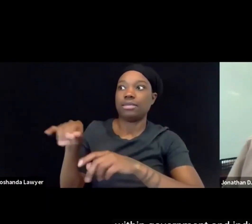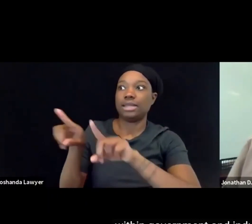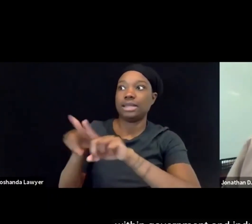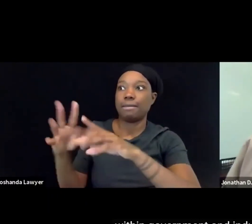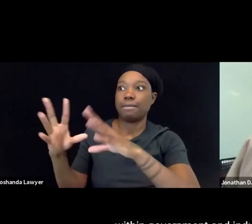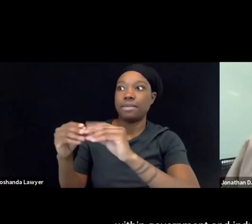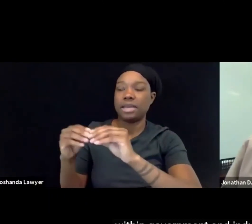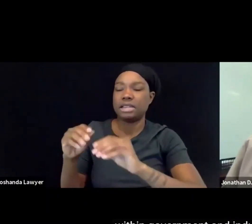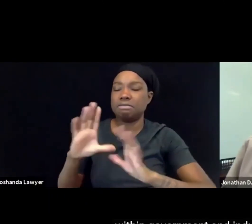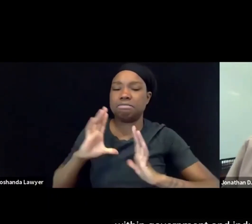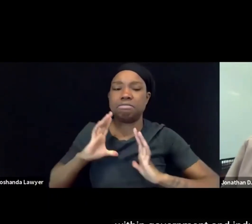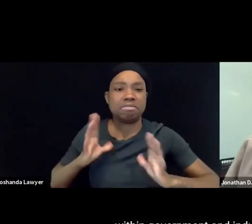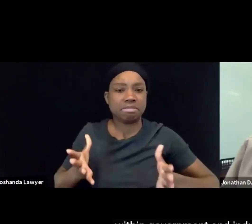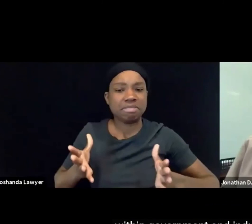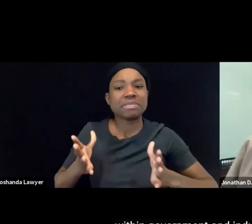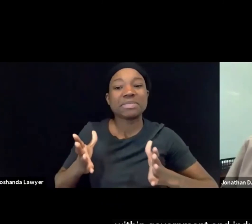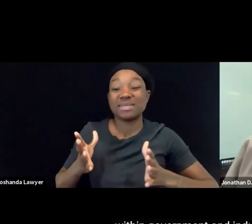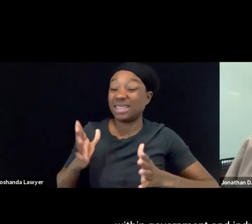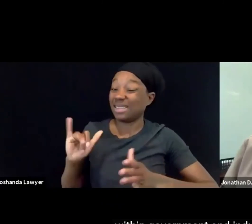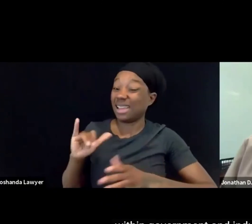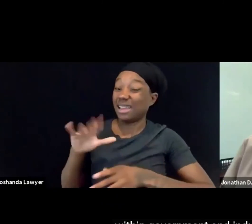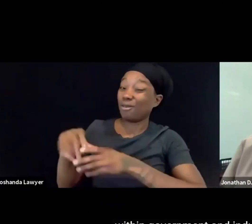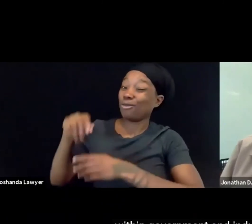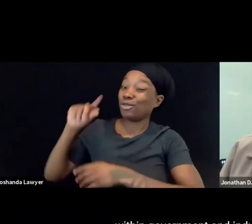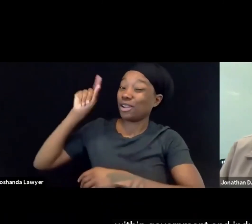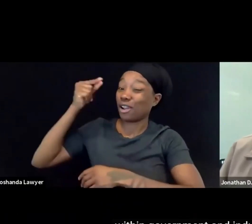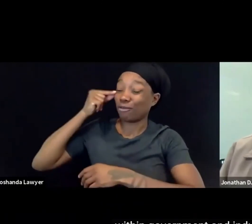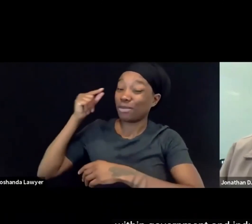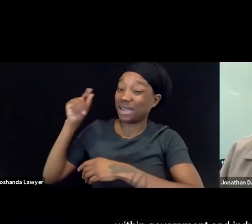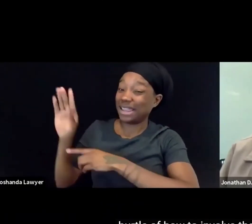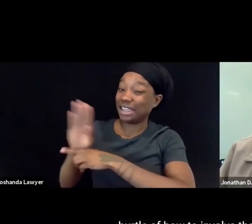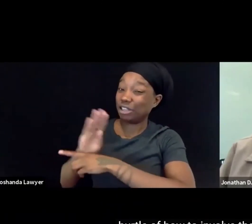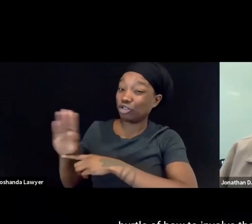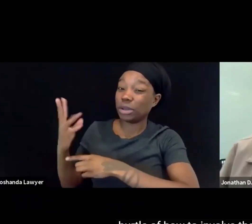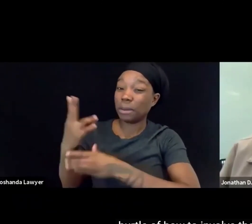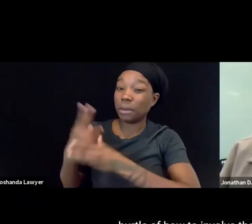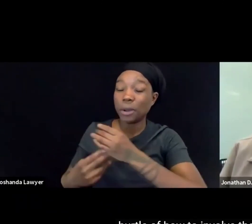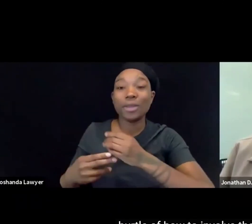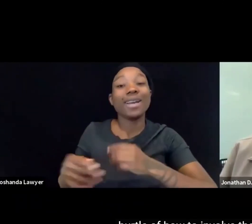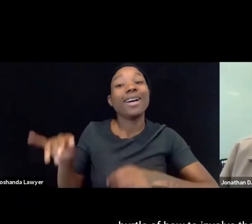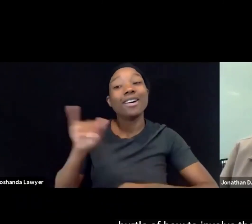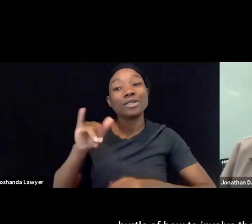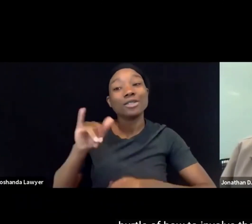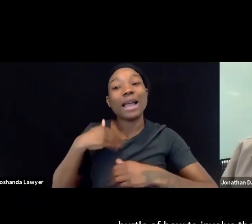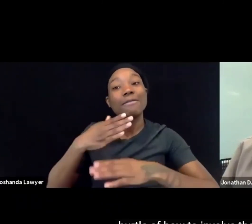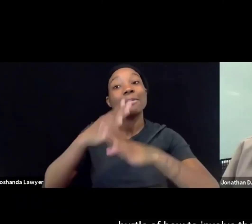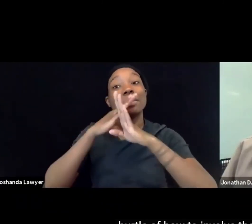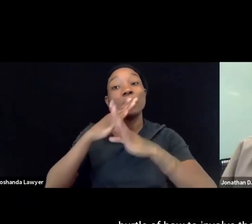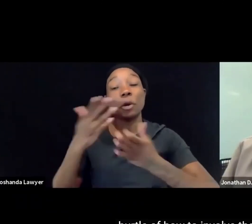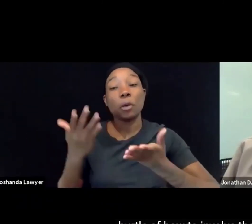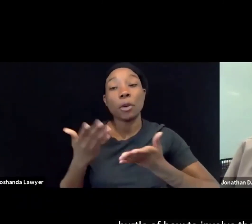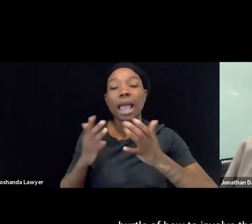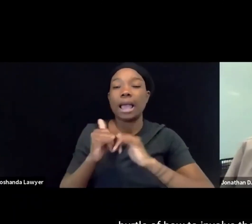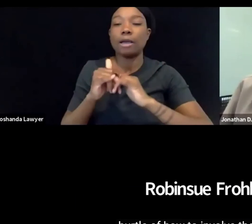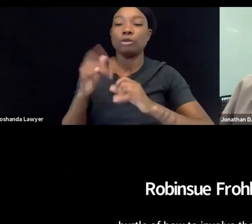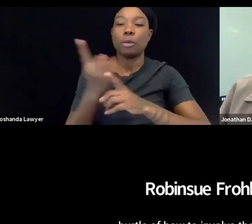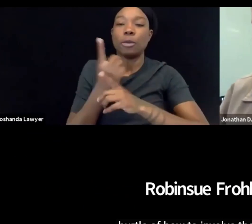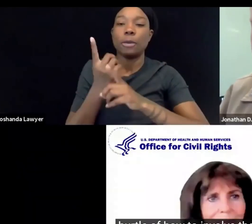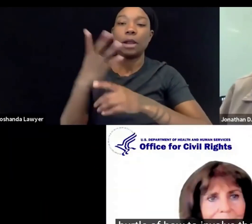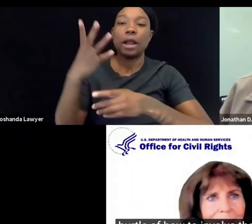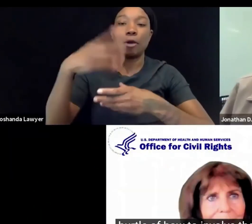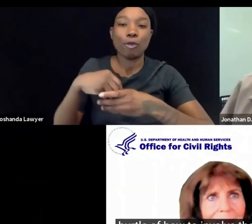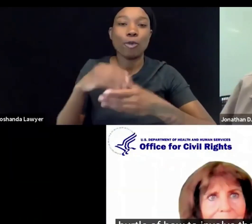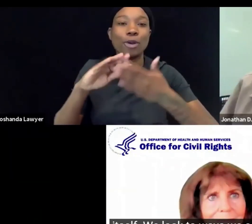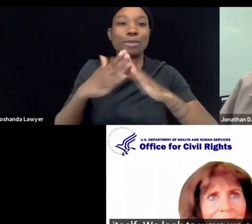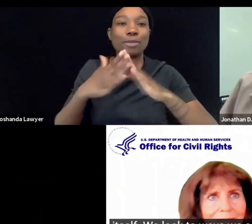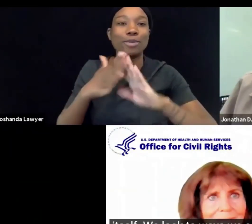within government and industry. And then there's the further hurdle of how to appropriately involve the voices of the community